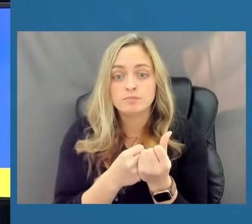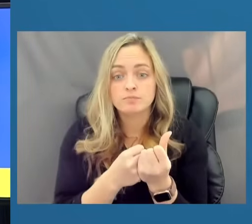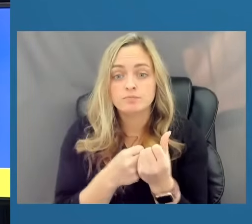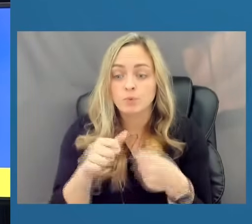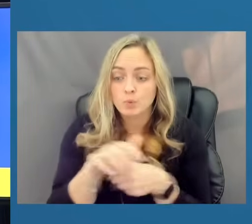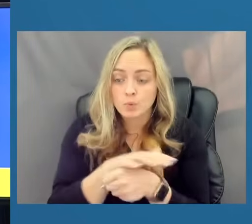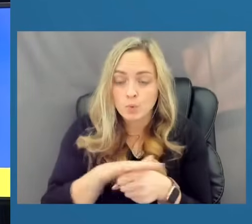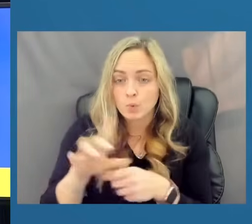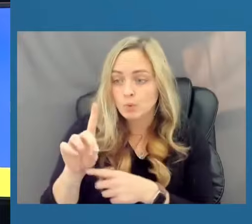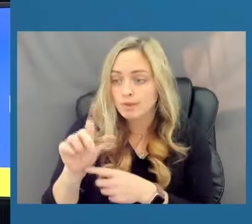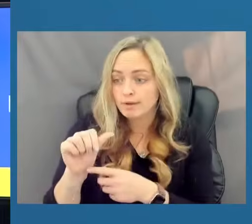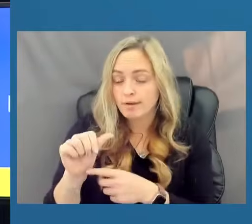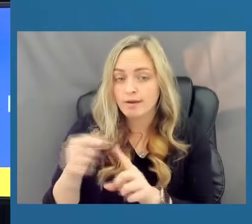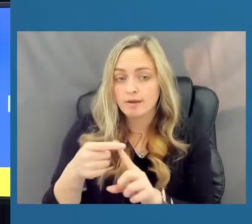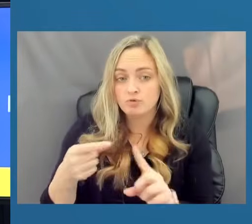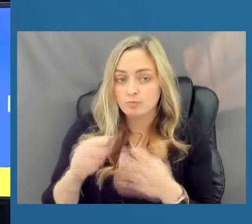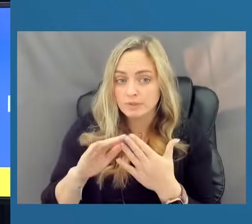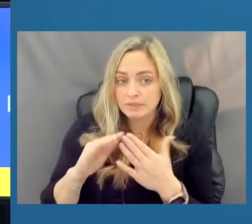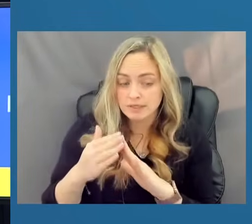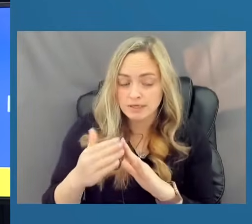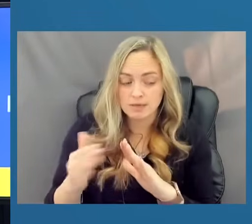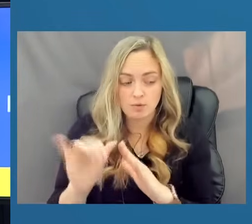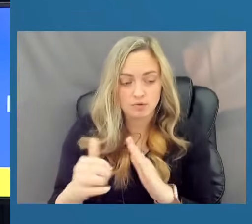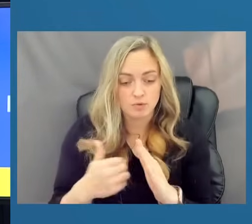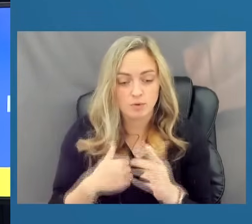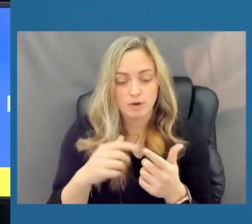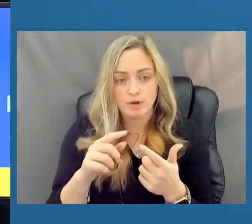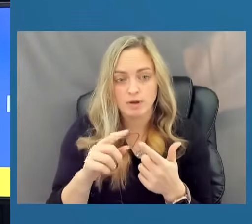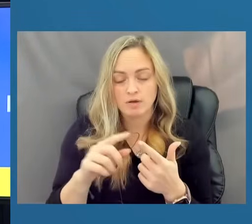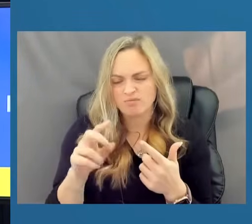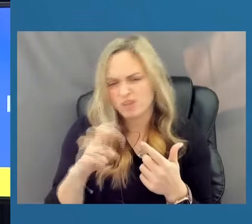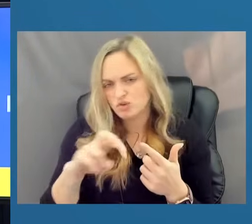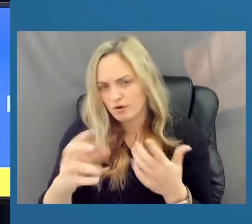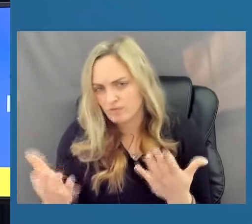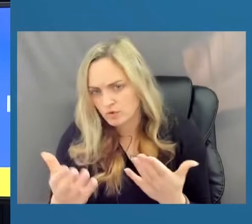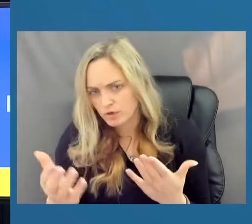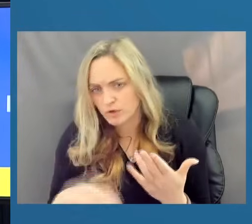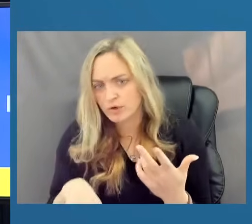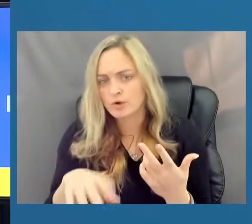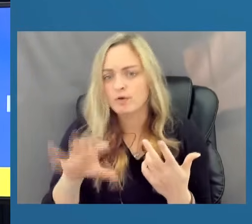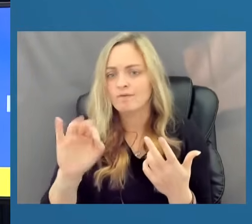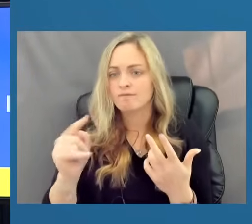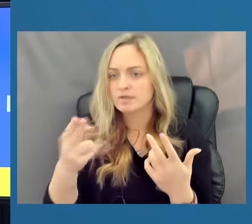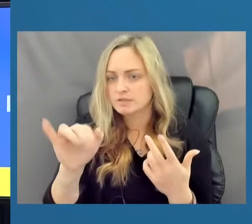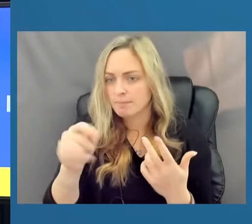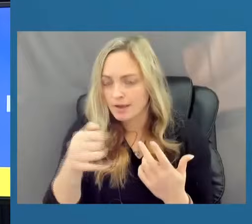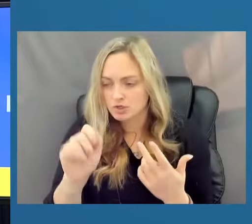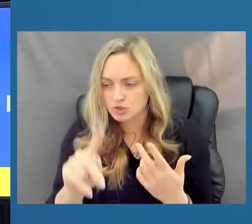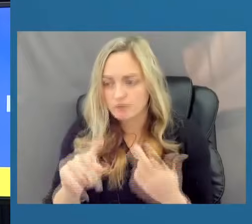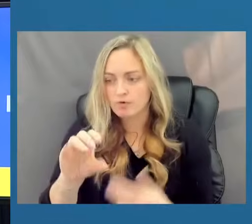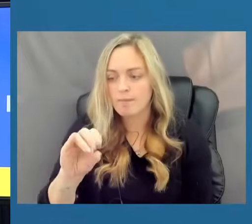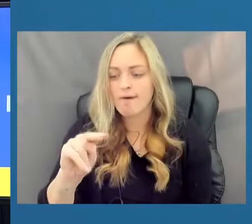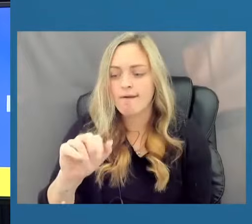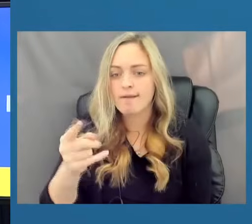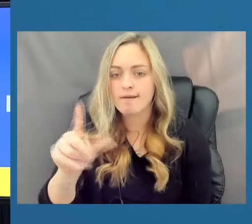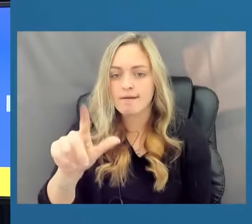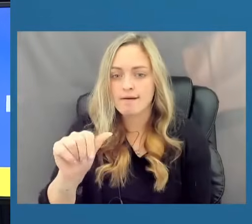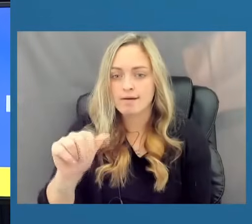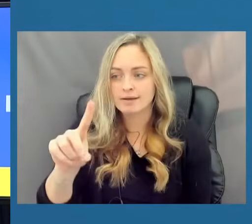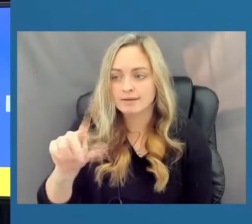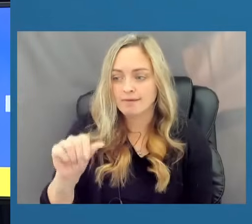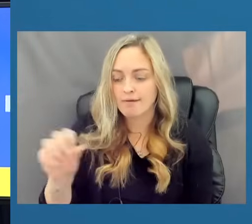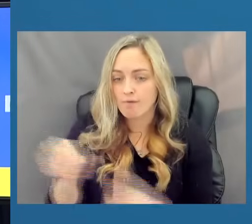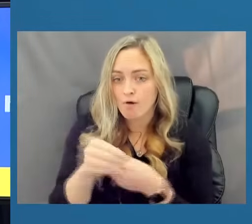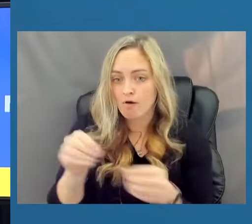district attorneys from the city. We also have traveled here, Bill Fitzpatrick from the Onondaga DA's office up in near Syracuse.